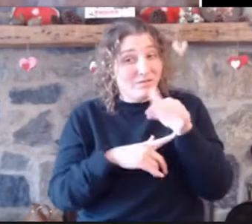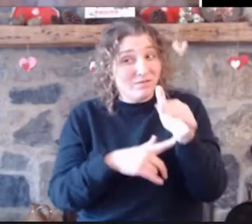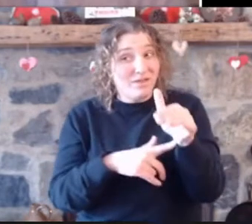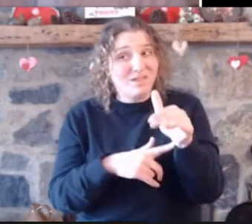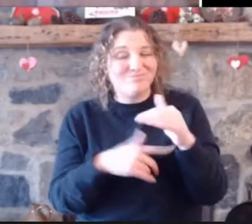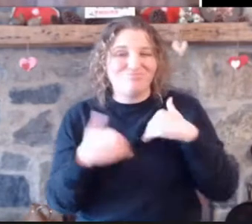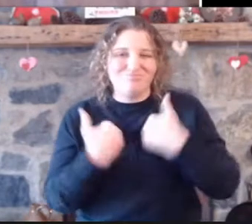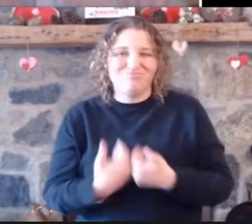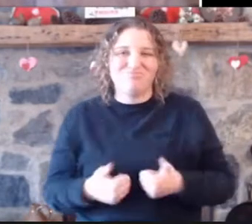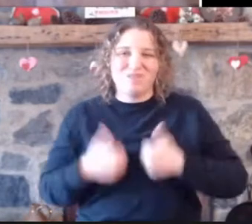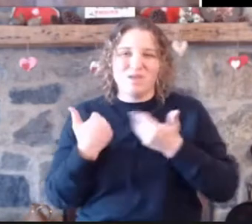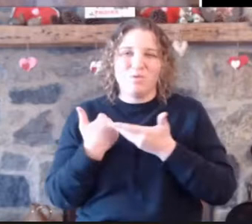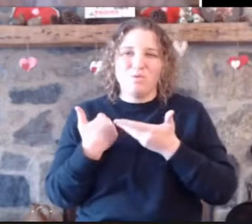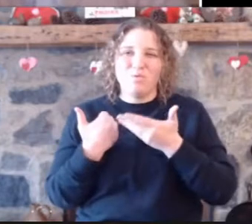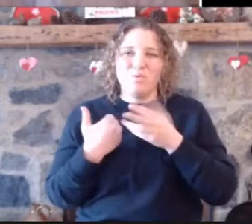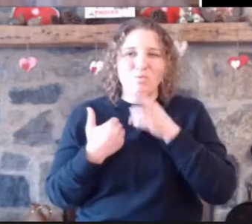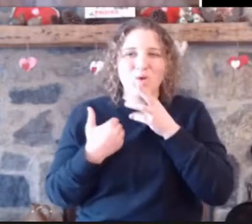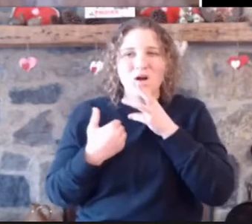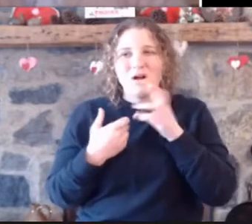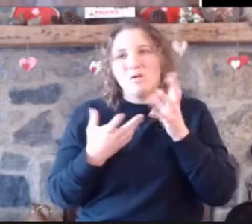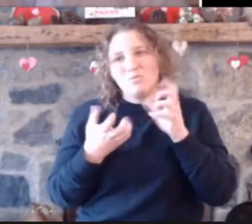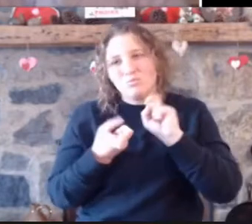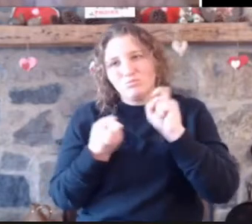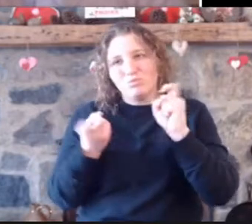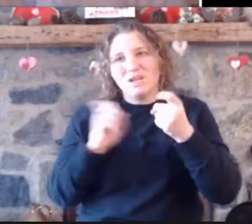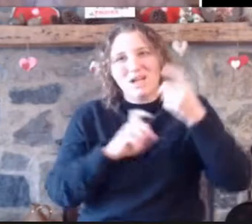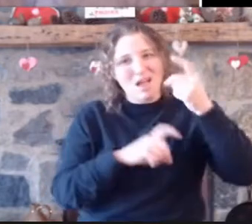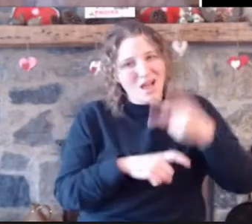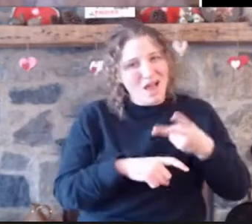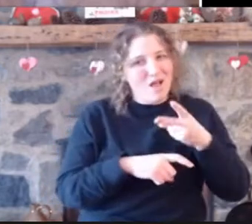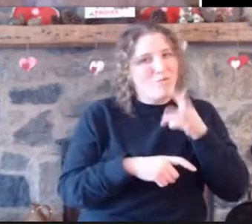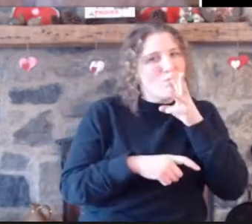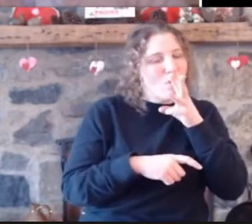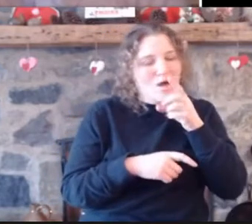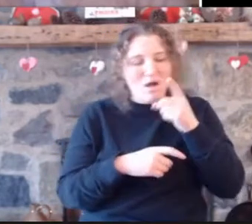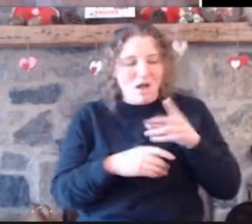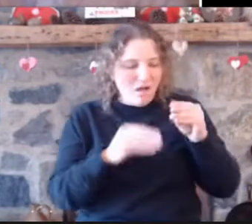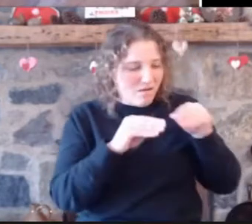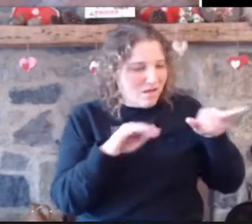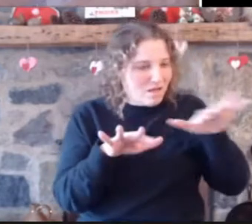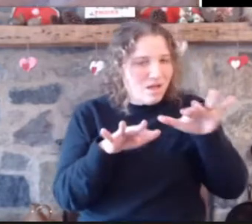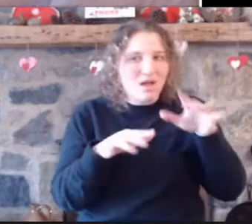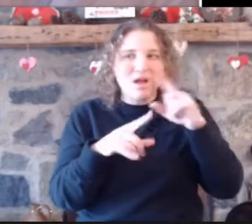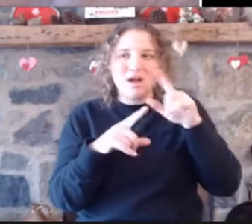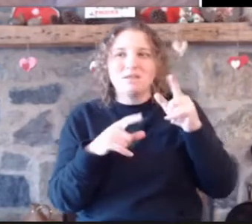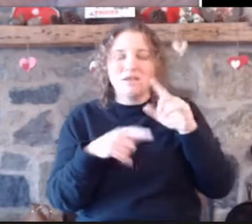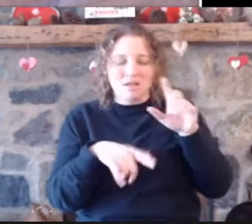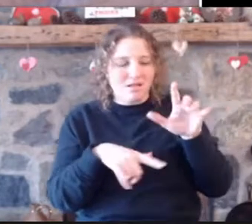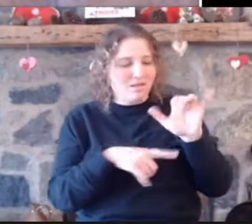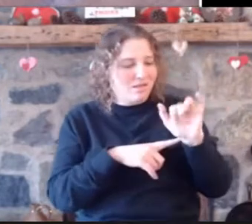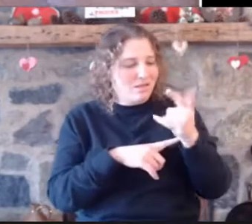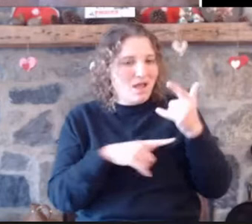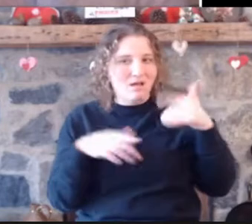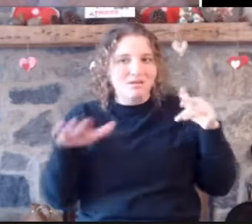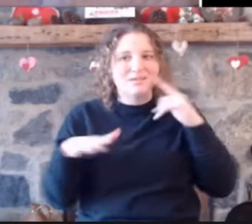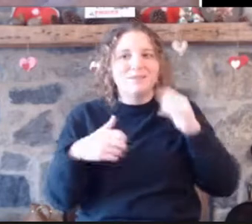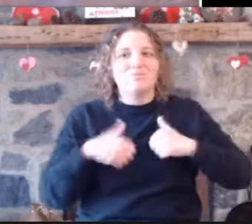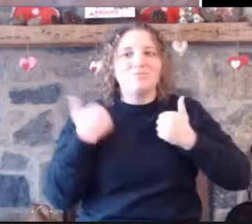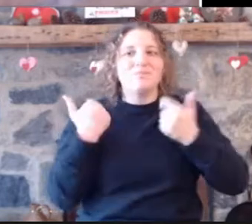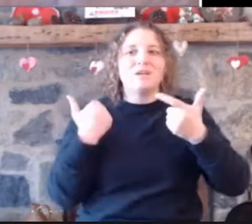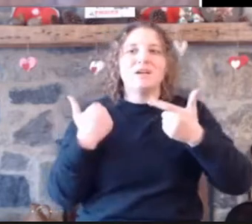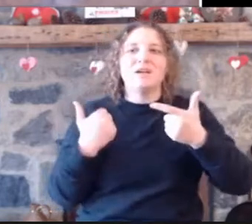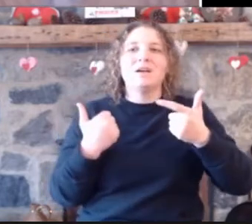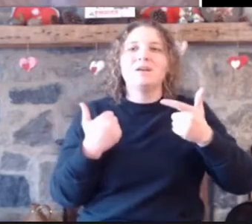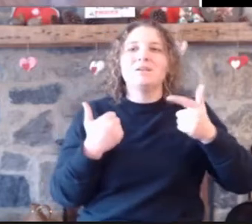living in the water, somehow is able to mutate so it can live in half of each environment and eventually get all the legs crawl out and now live in an air environment instead of a